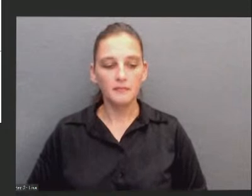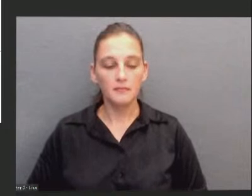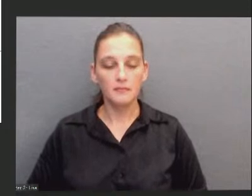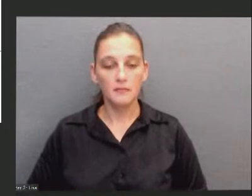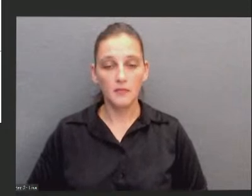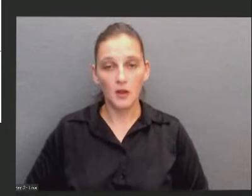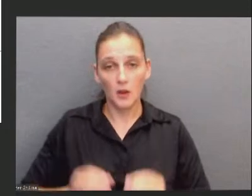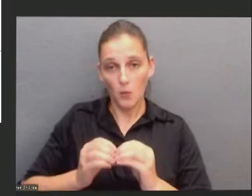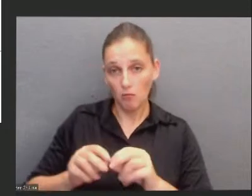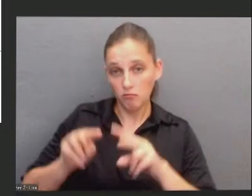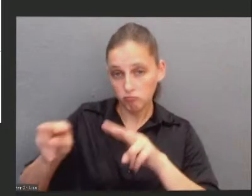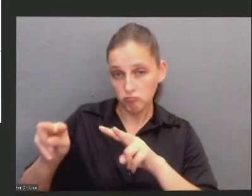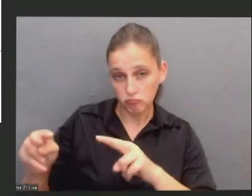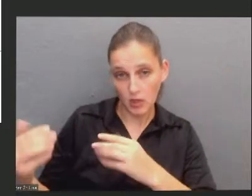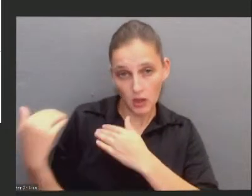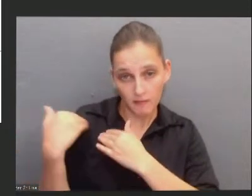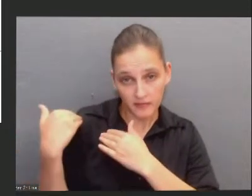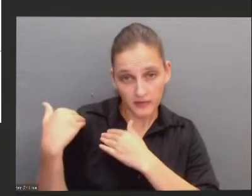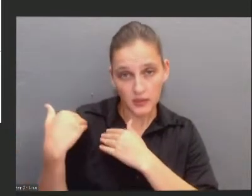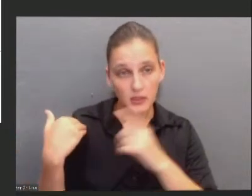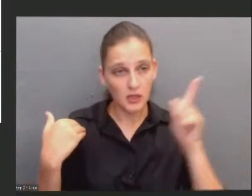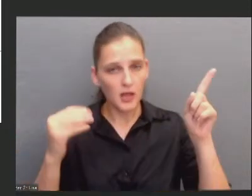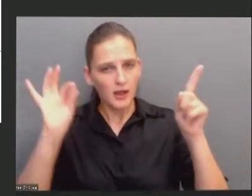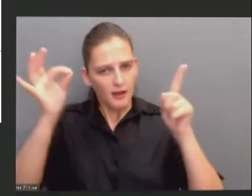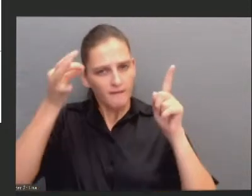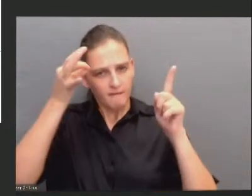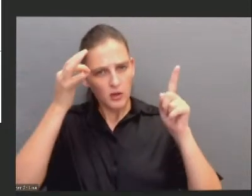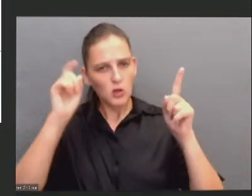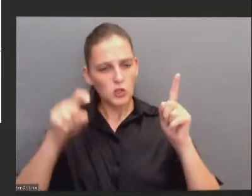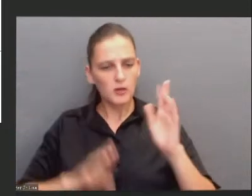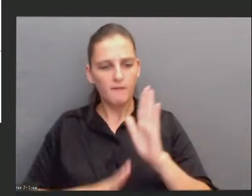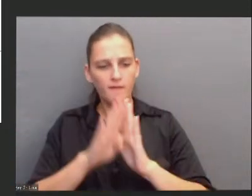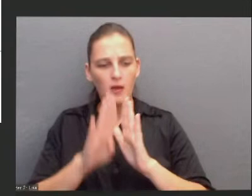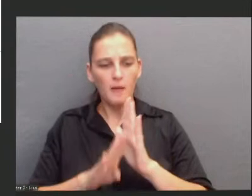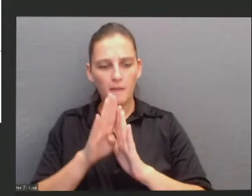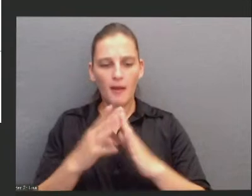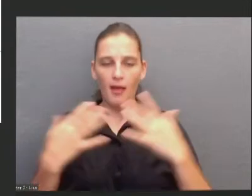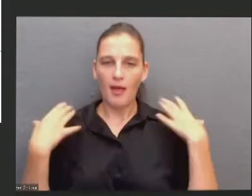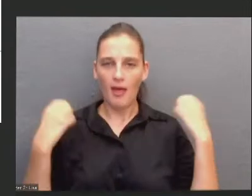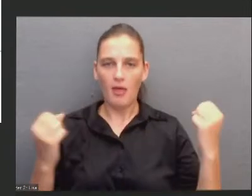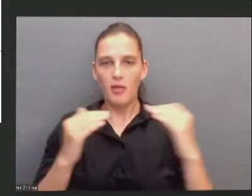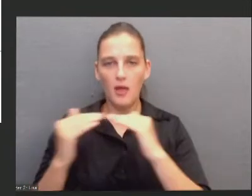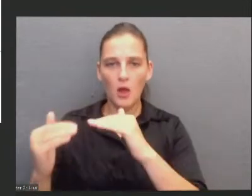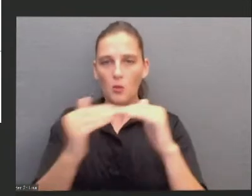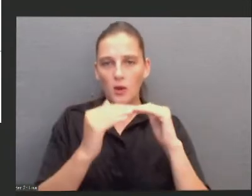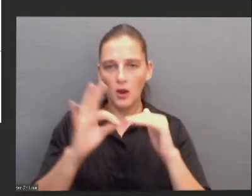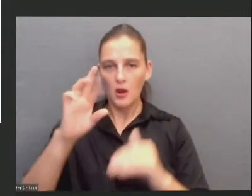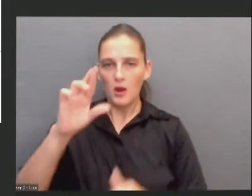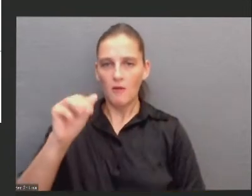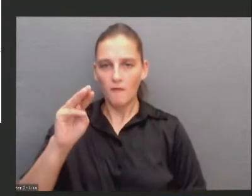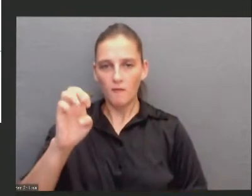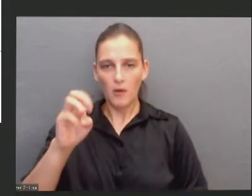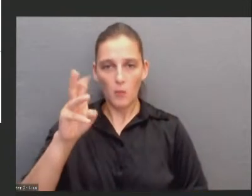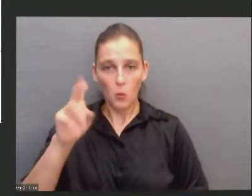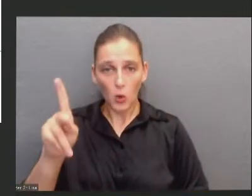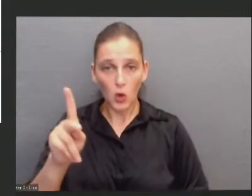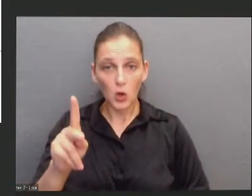accountability, the federal government should develop a health equity framework inclusive of metrics,